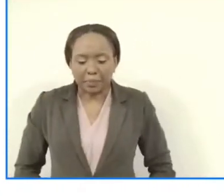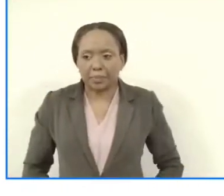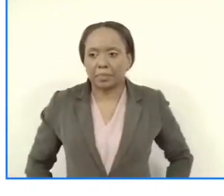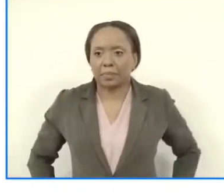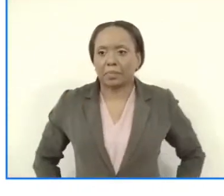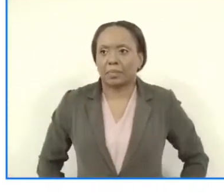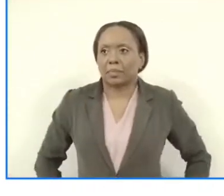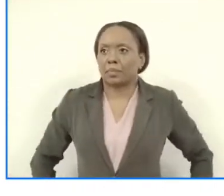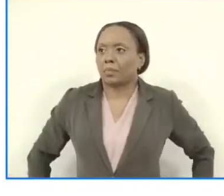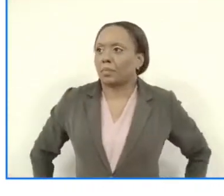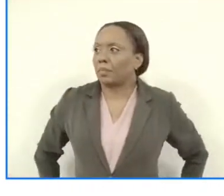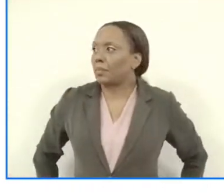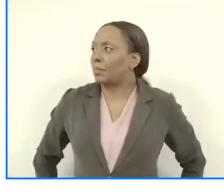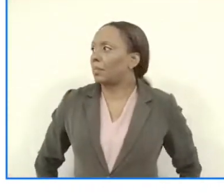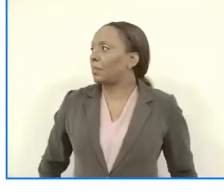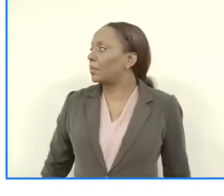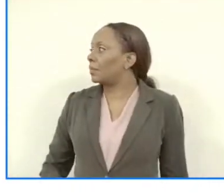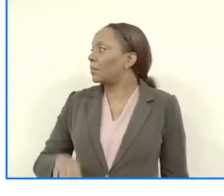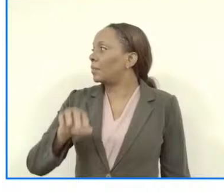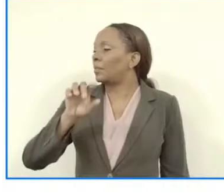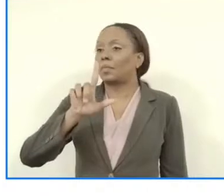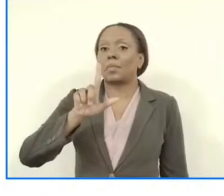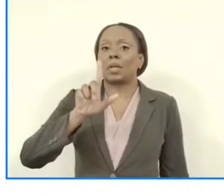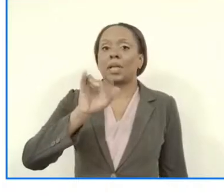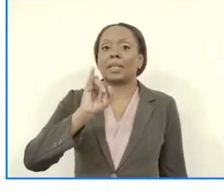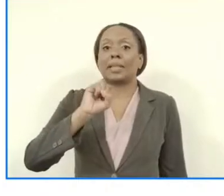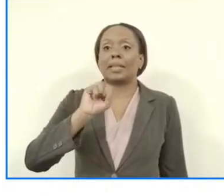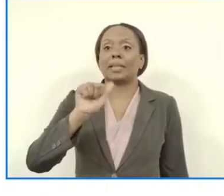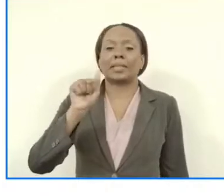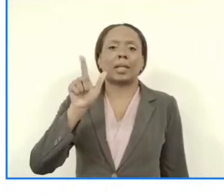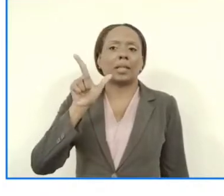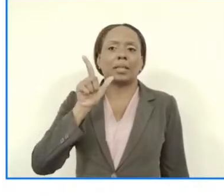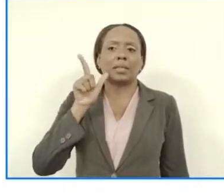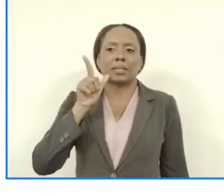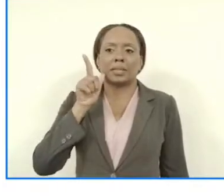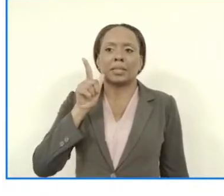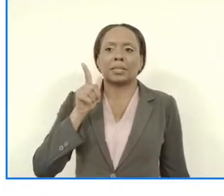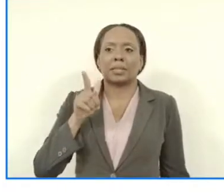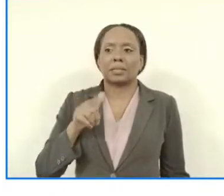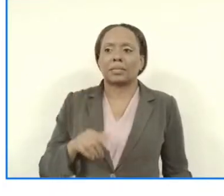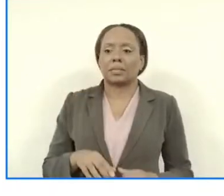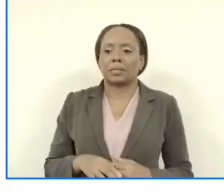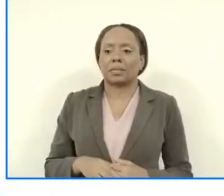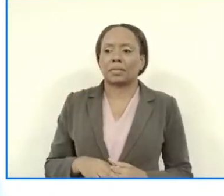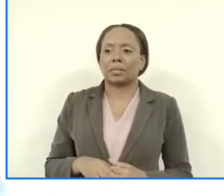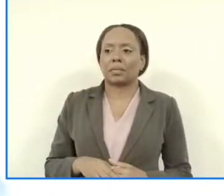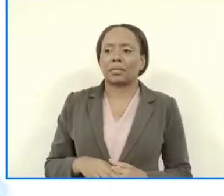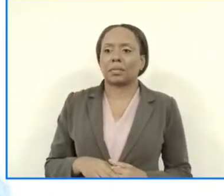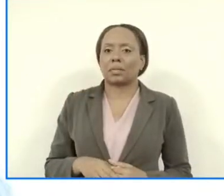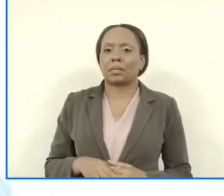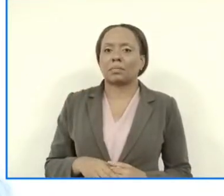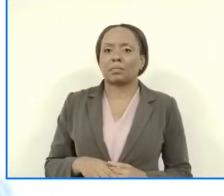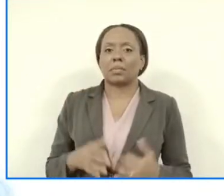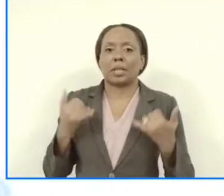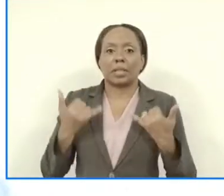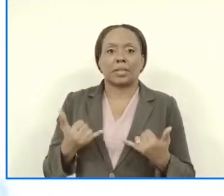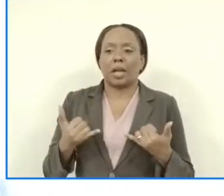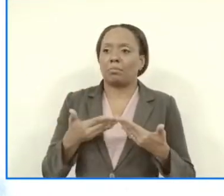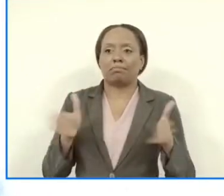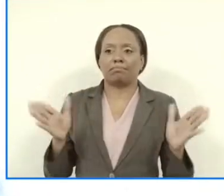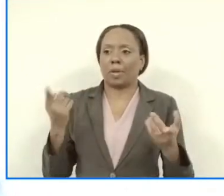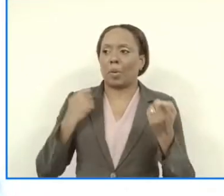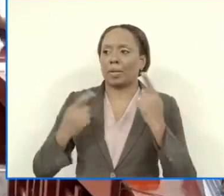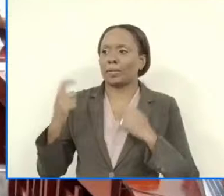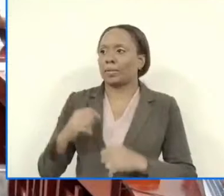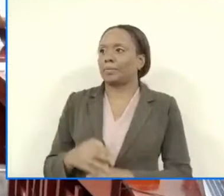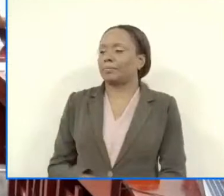And I'm going to ask Lisa. Lisa, if you can manage this from here until that's finished, and I'll do a wrap up. Okay. So the floor is now open to questions